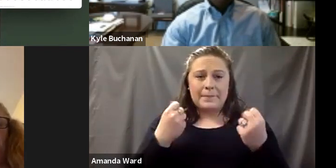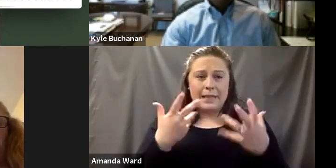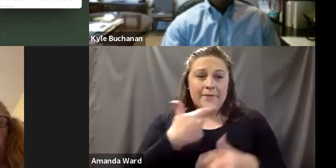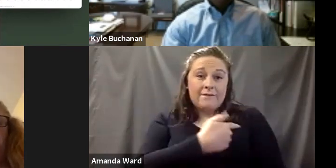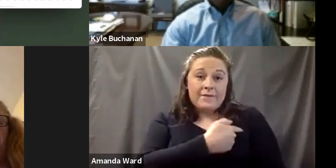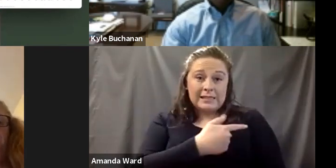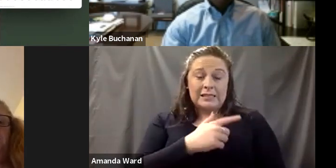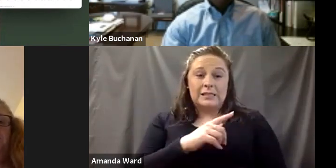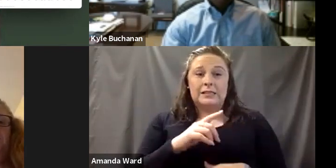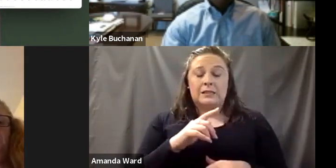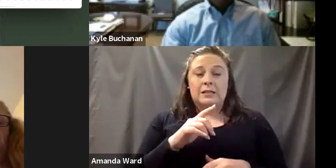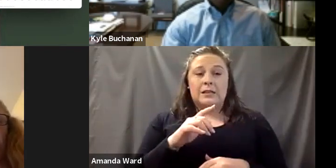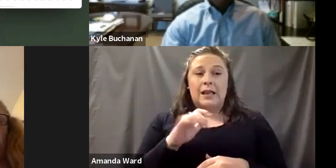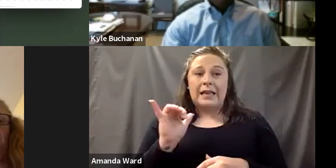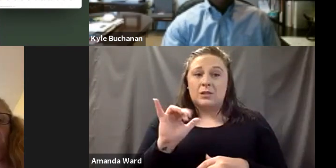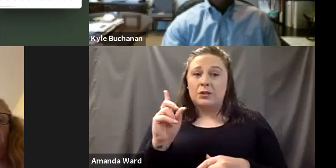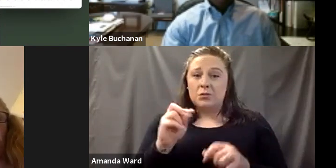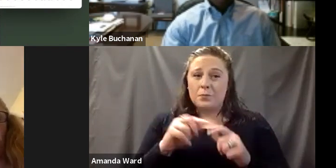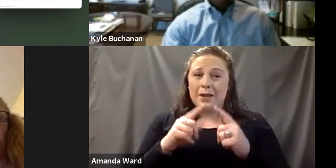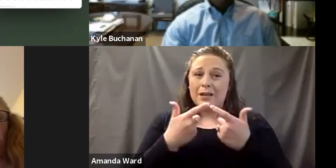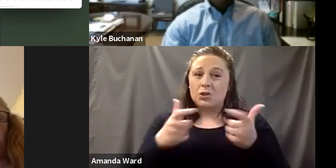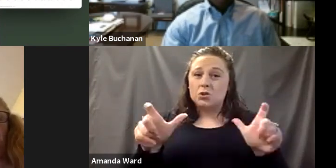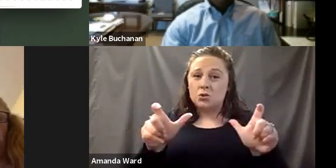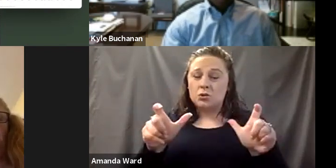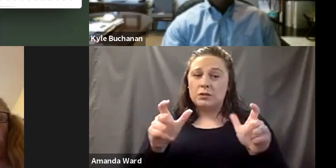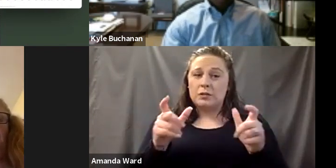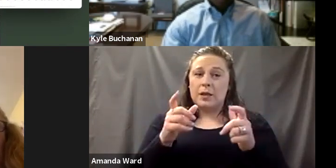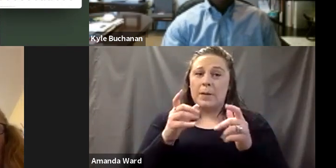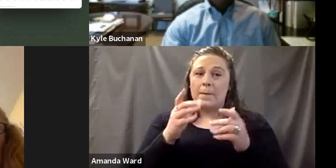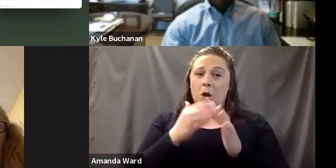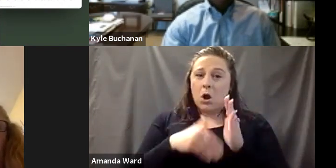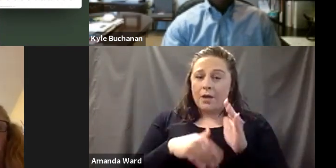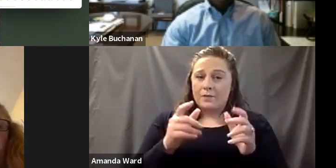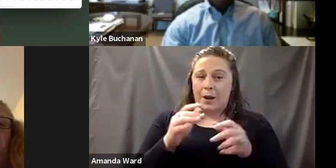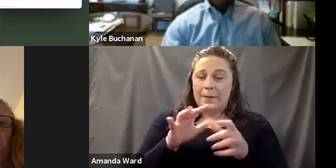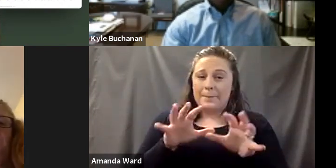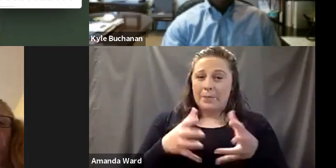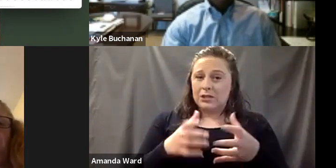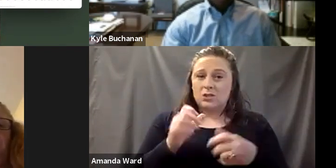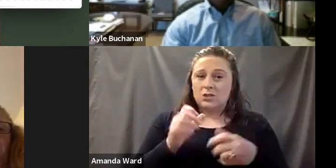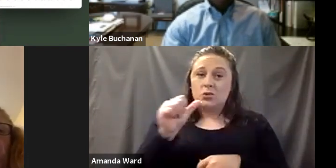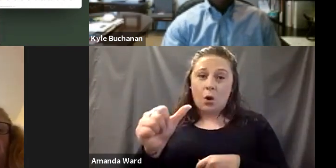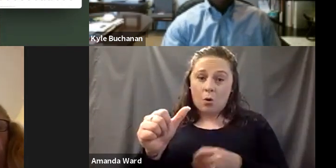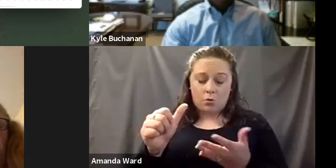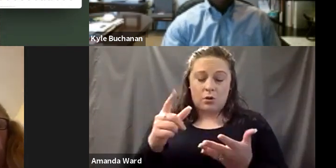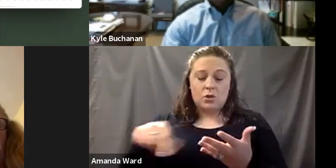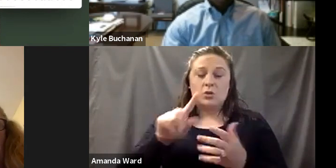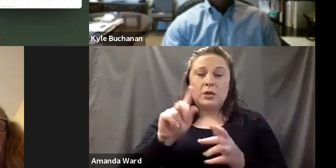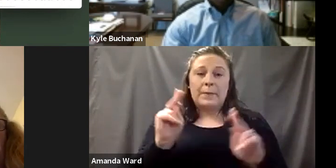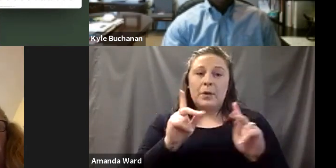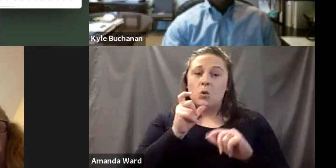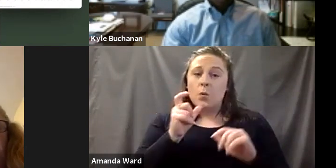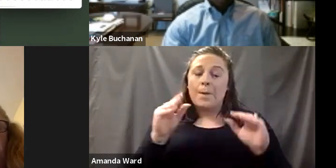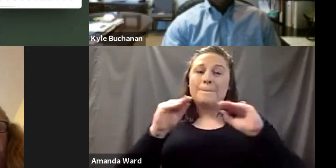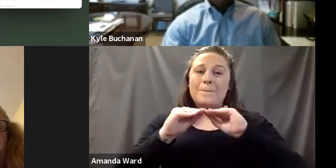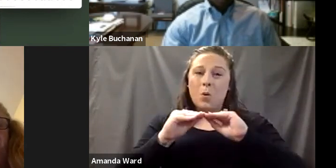as we do, but a huge percentage of our population still don't. And those are the people that are now even more